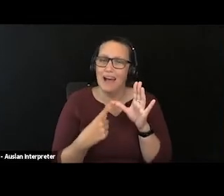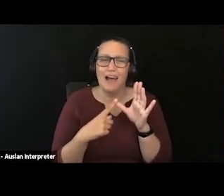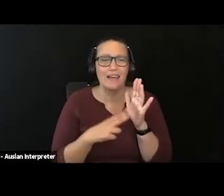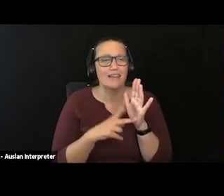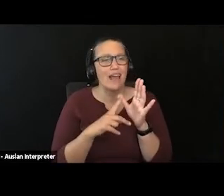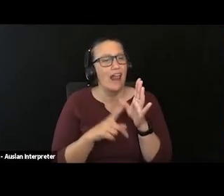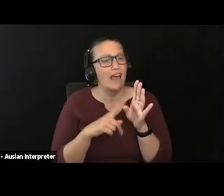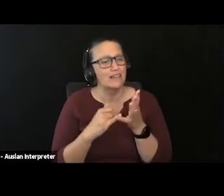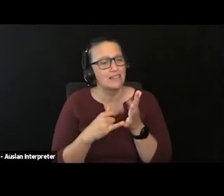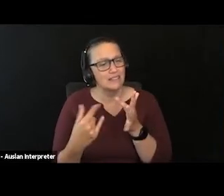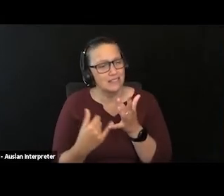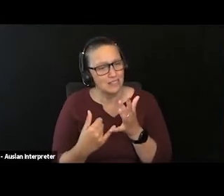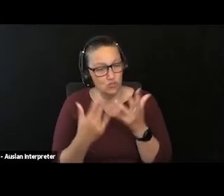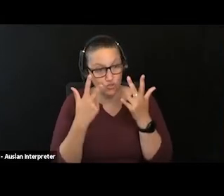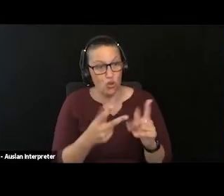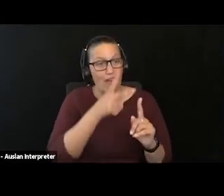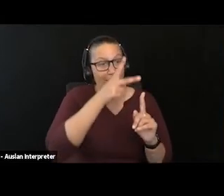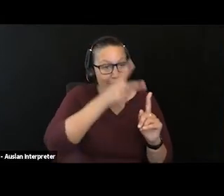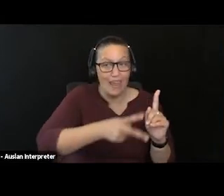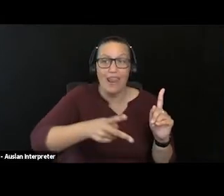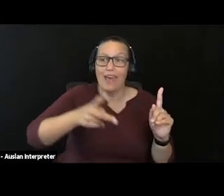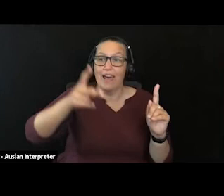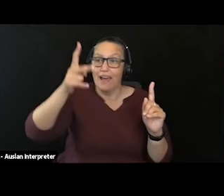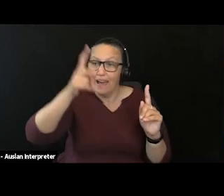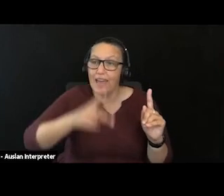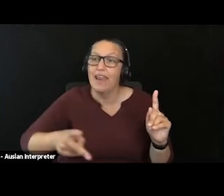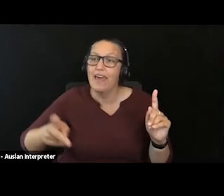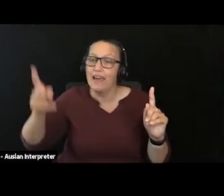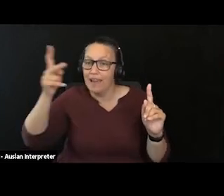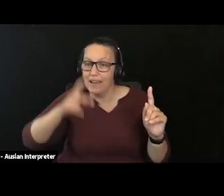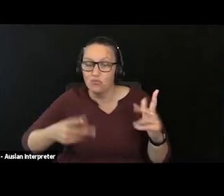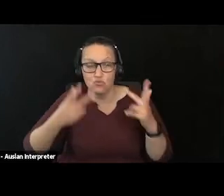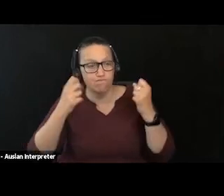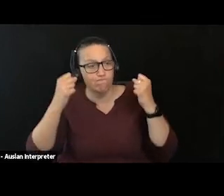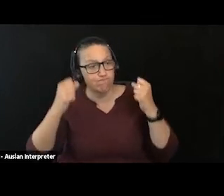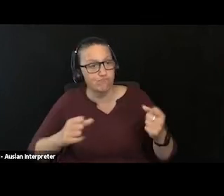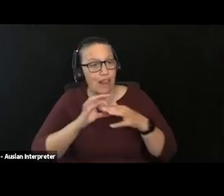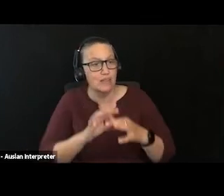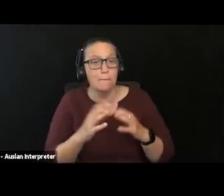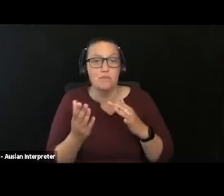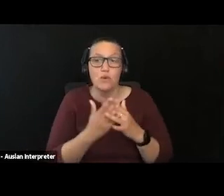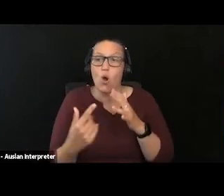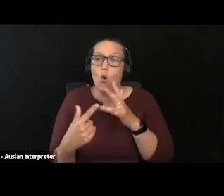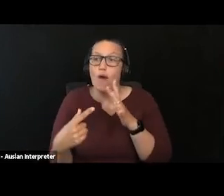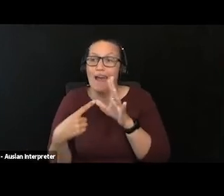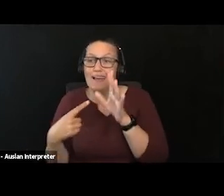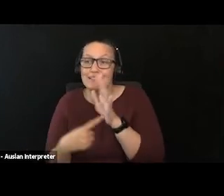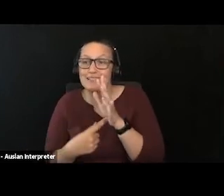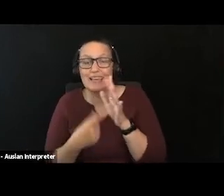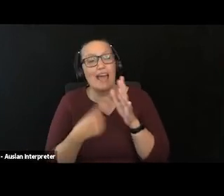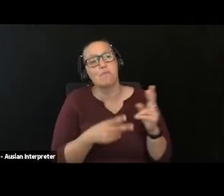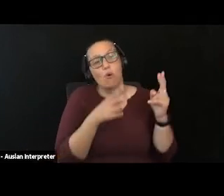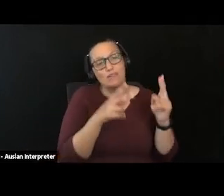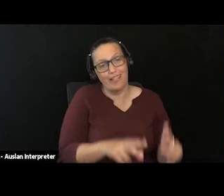years, showing again and again that there is a very strong relationship here between OAT and mortality. However,